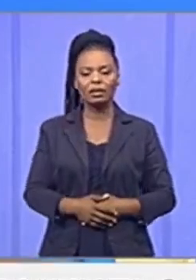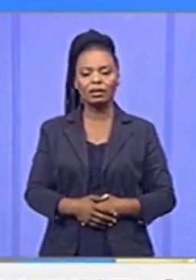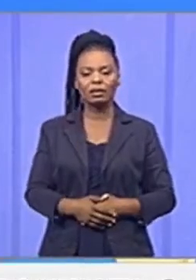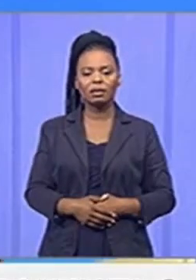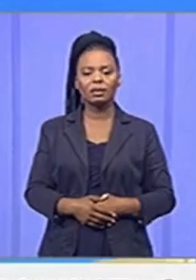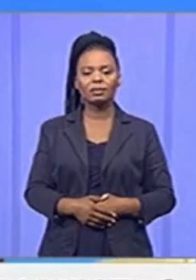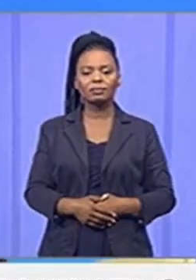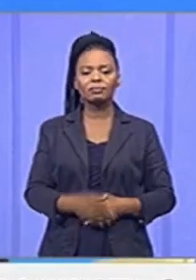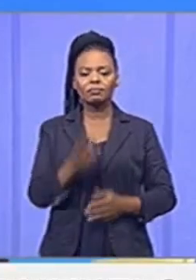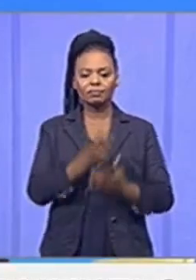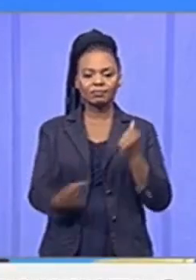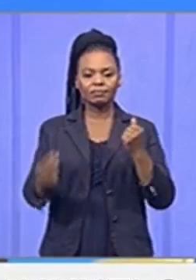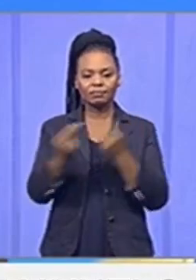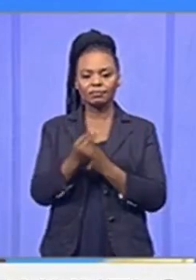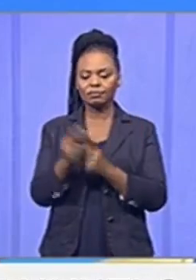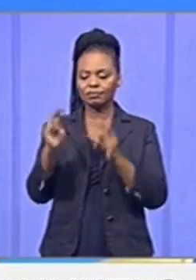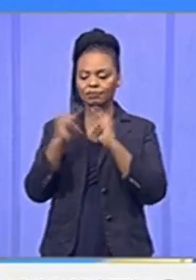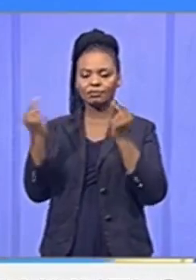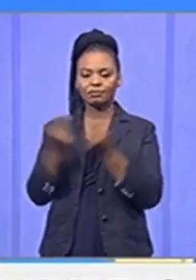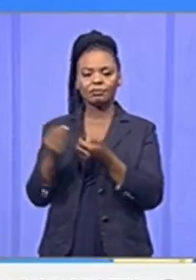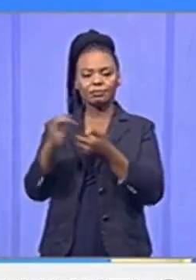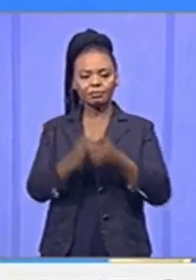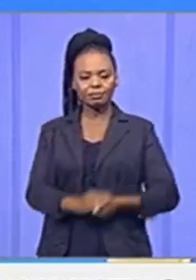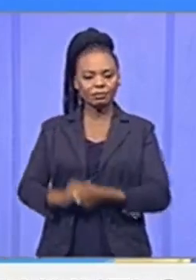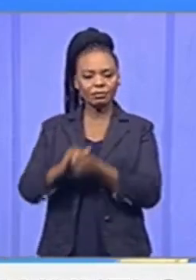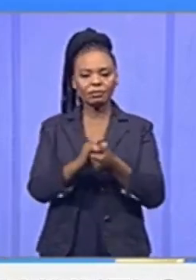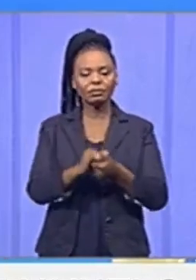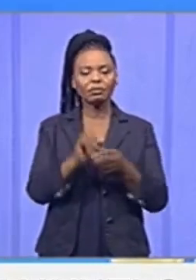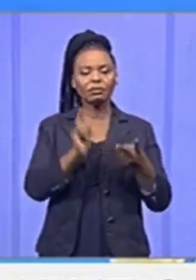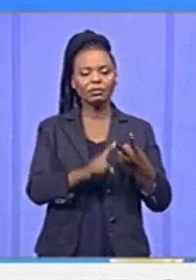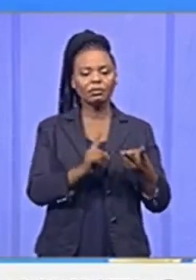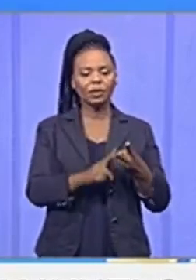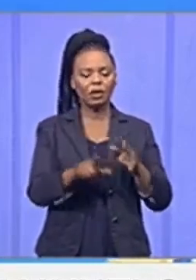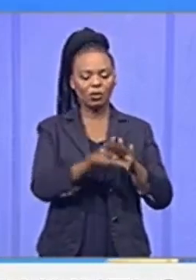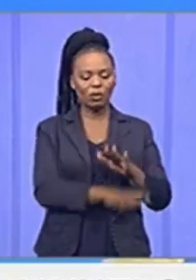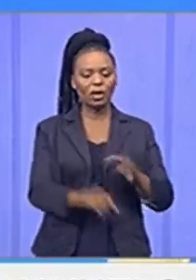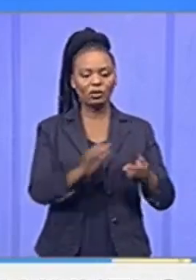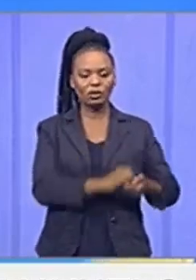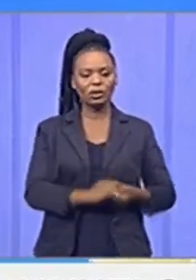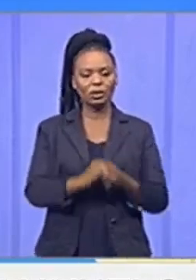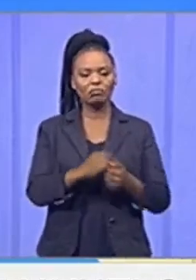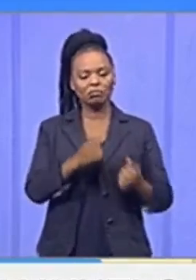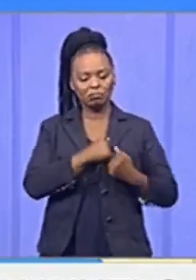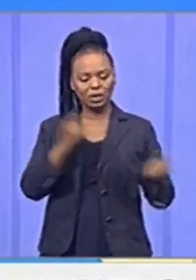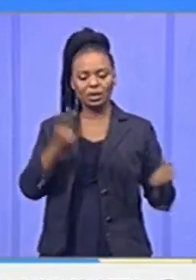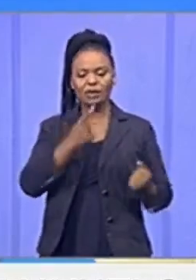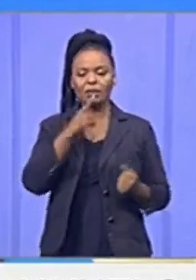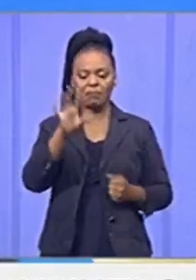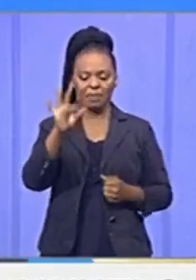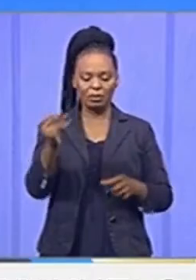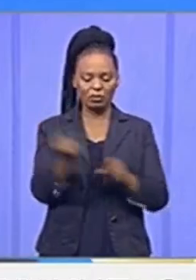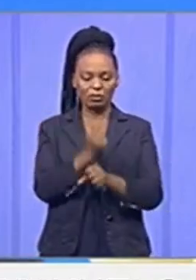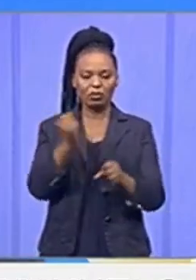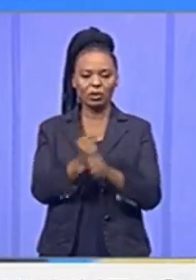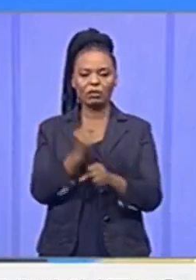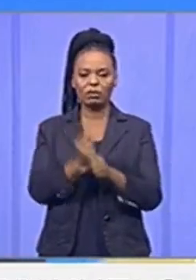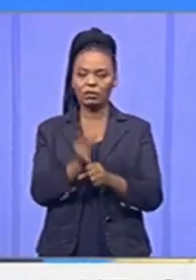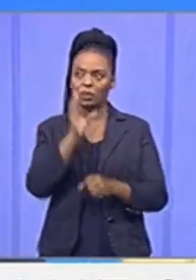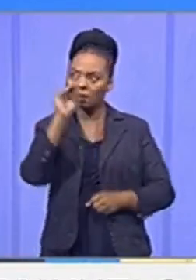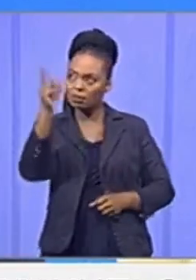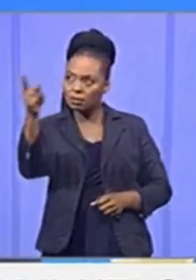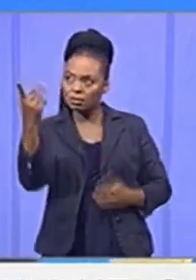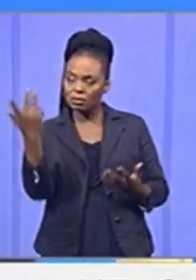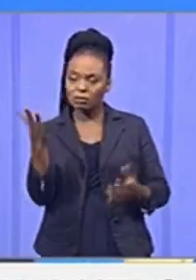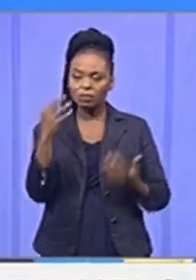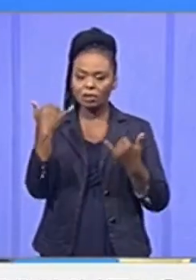both national associations and local associations, as we've spoken to them to say they